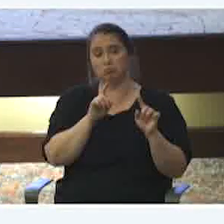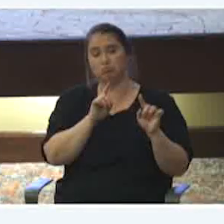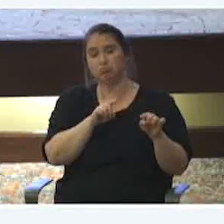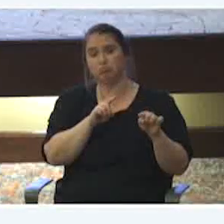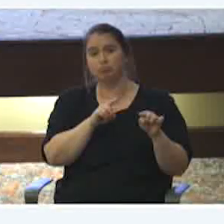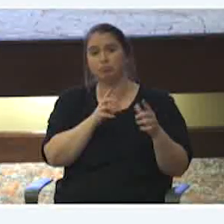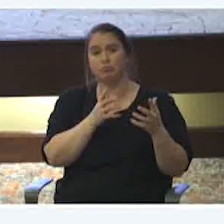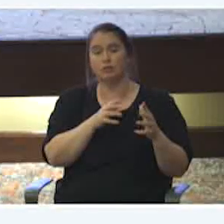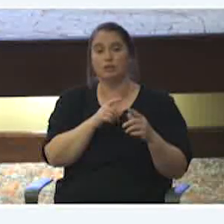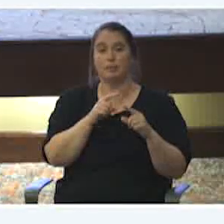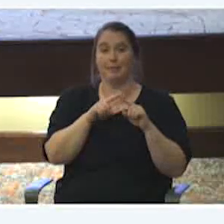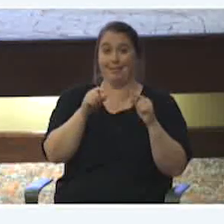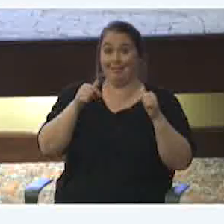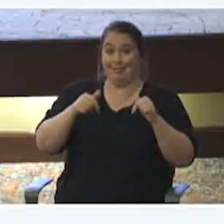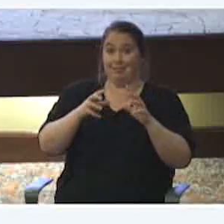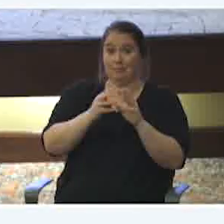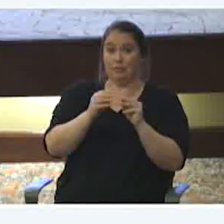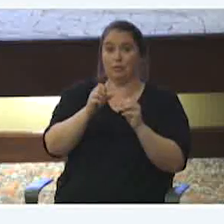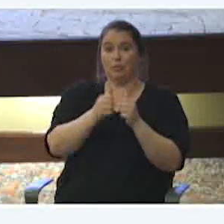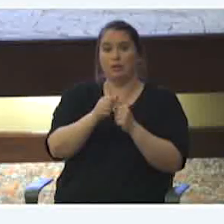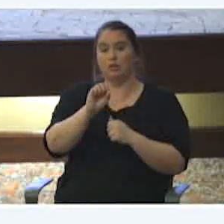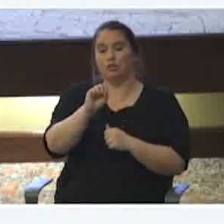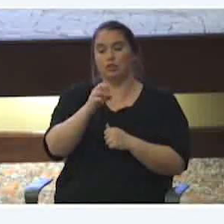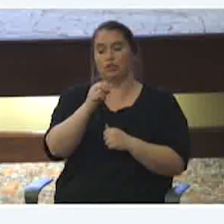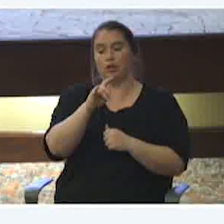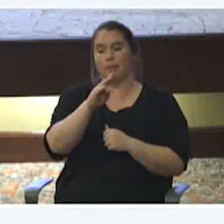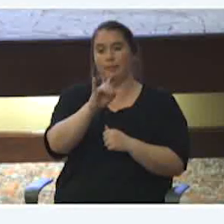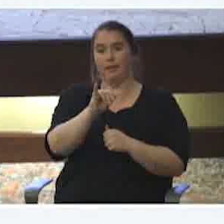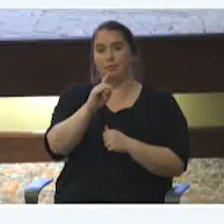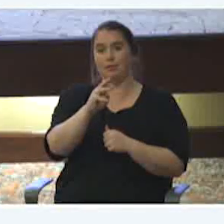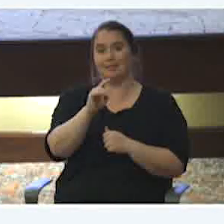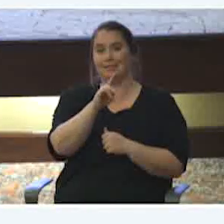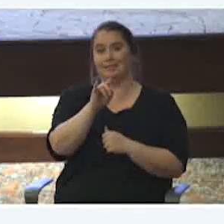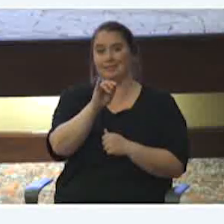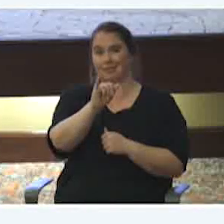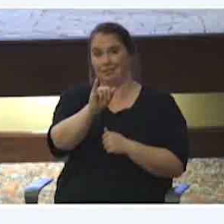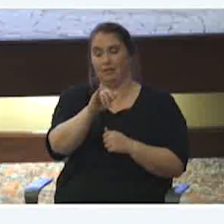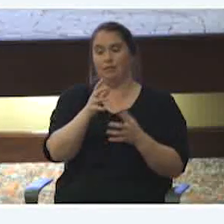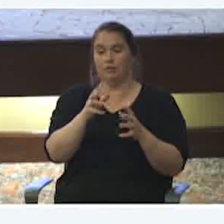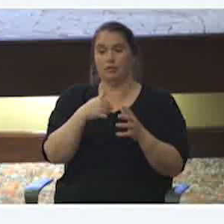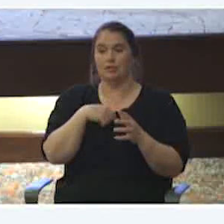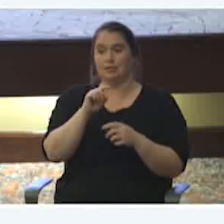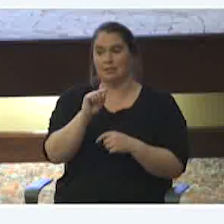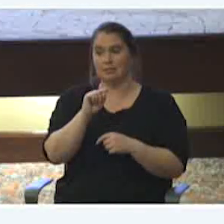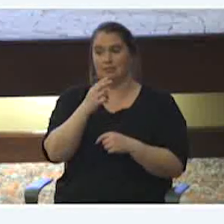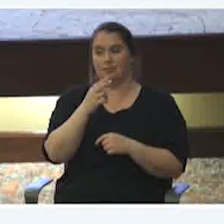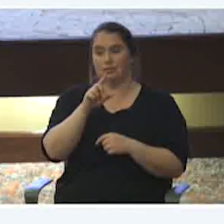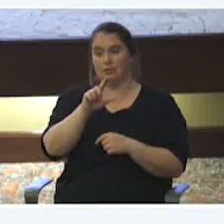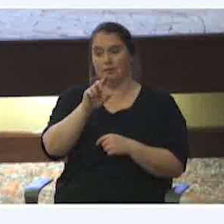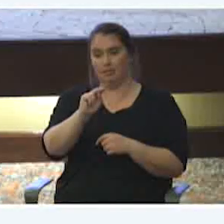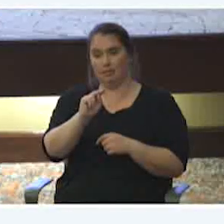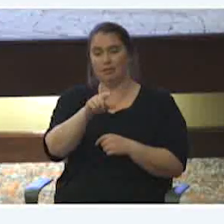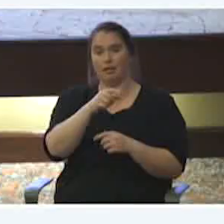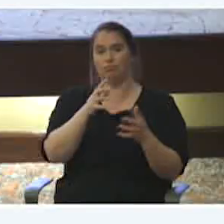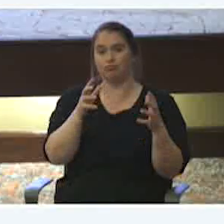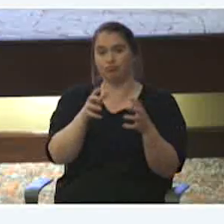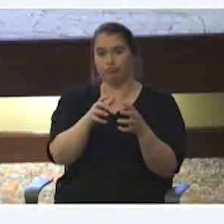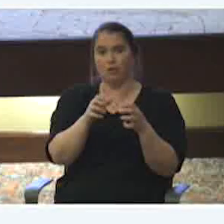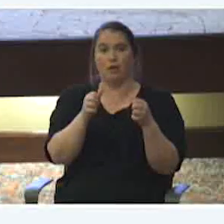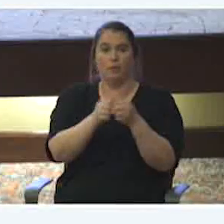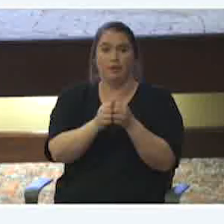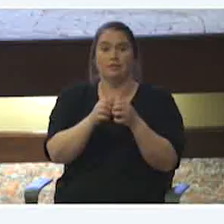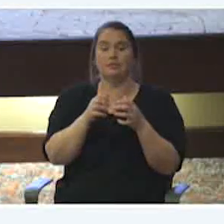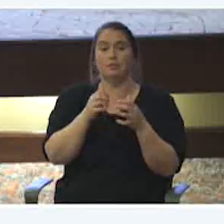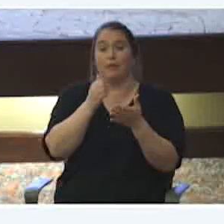with Shelby Boboski. She's the executive director of THLN. They work at the Capitol directly to help shape